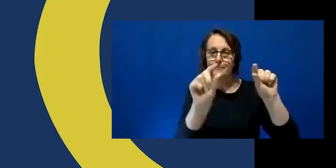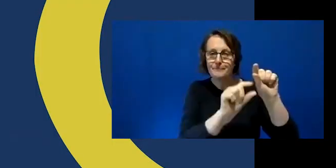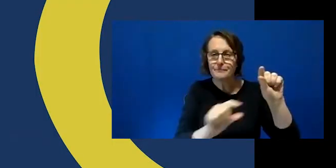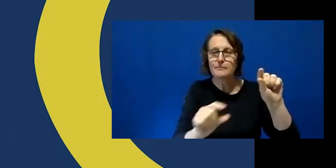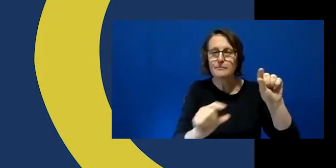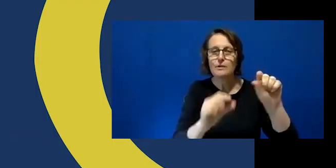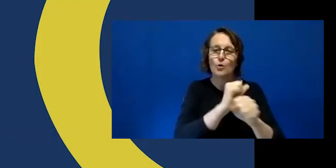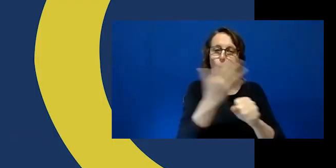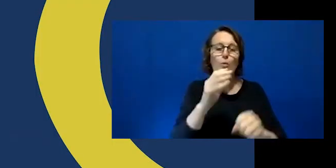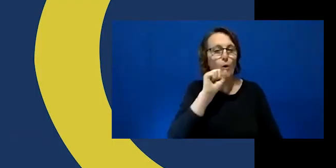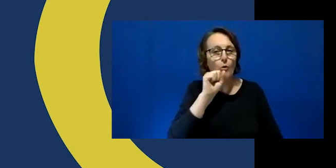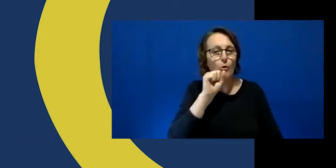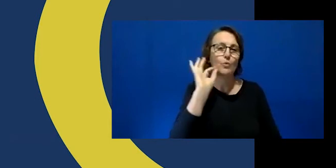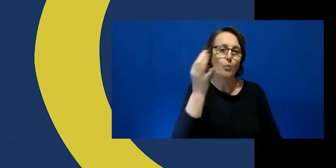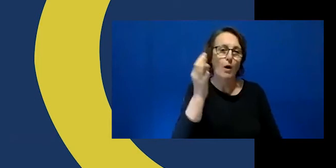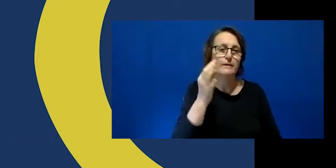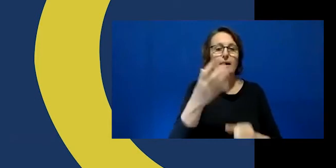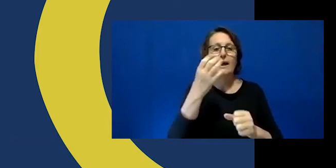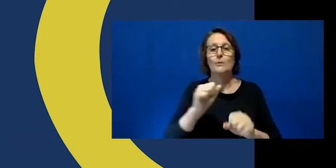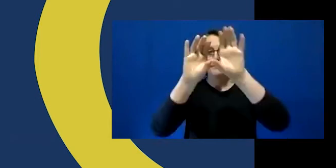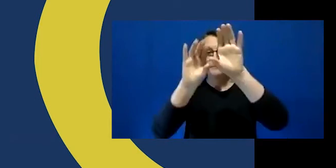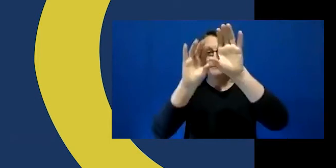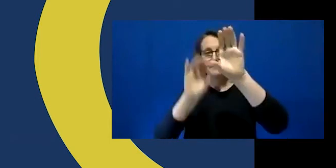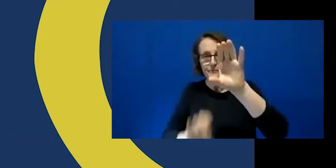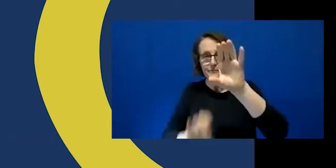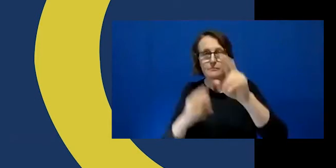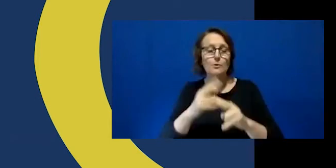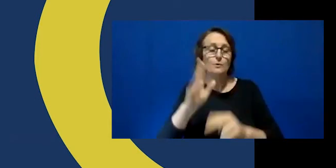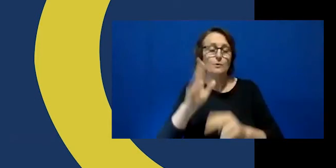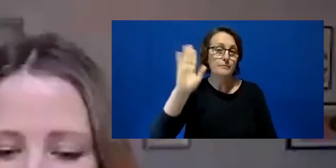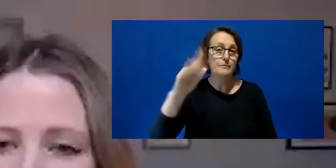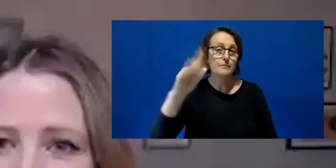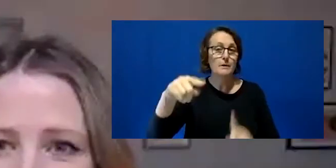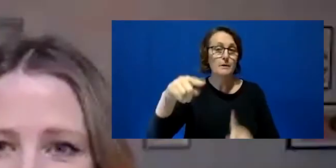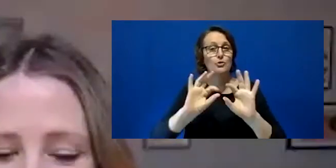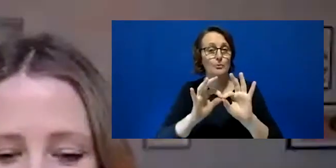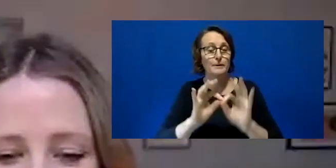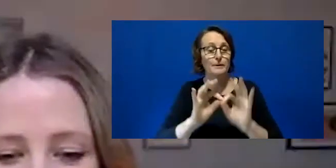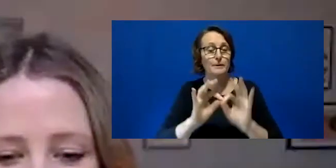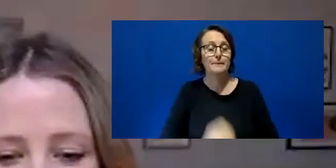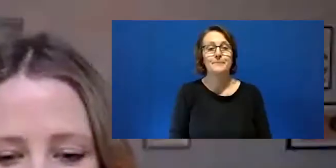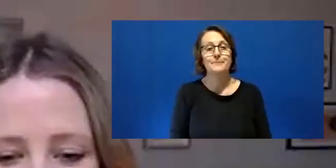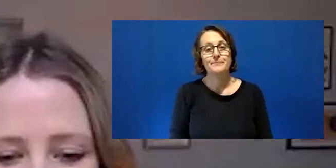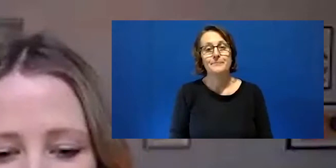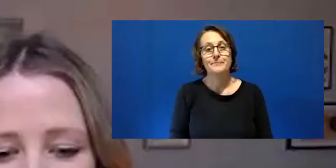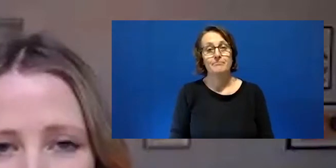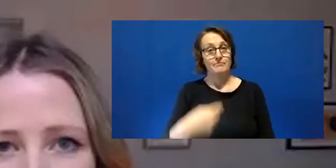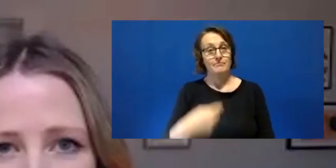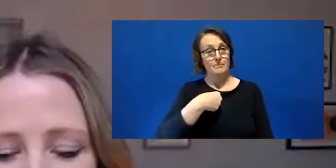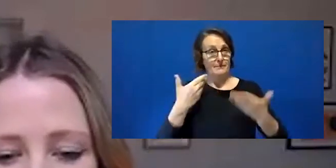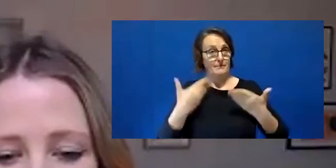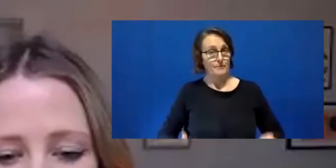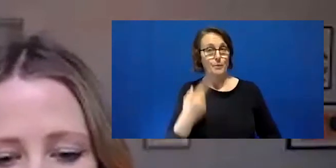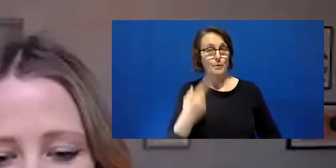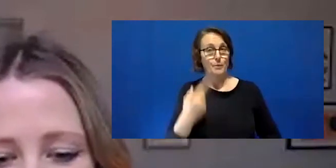text and video boxes with our guest speakers and Auslan interpreter, Shavoy. I am a woman in my early 30s with fair